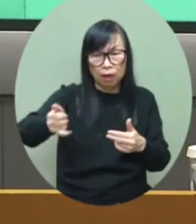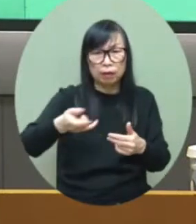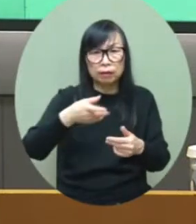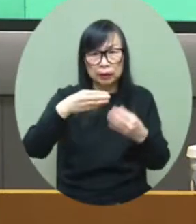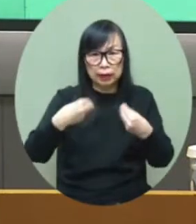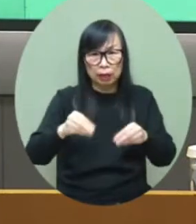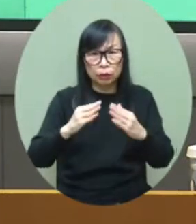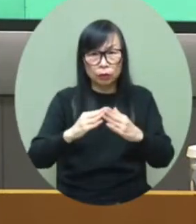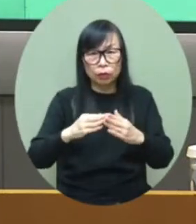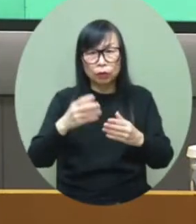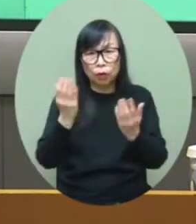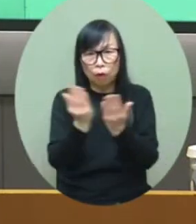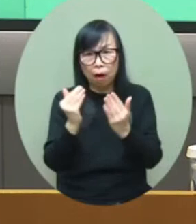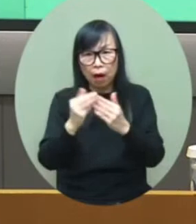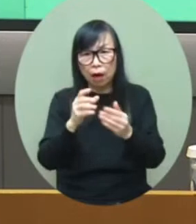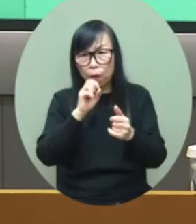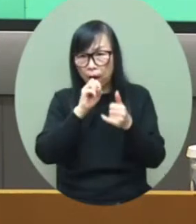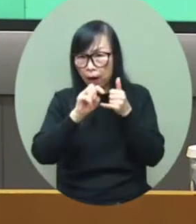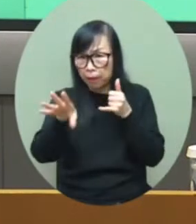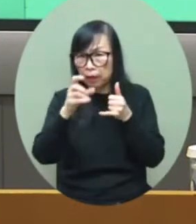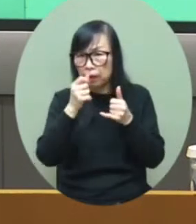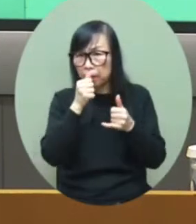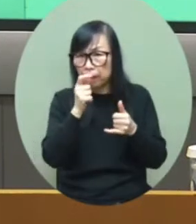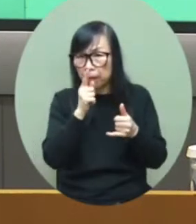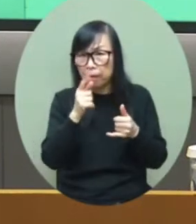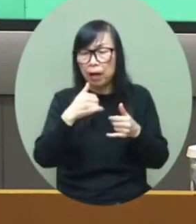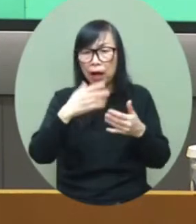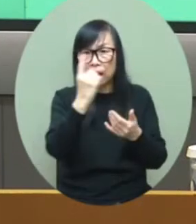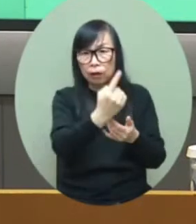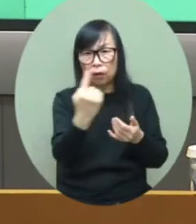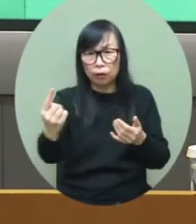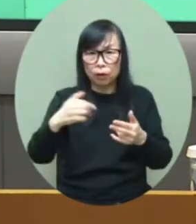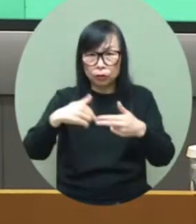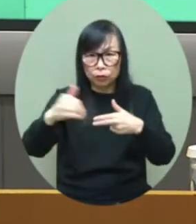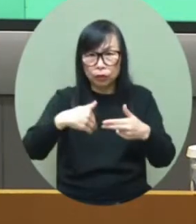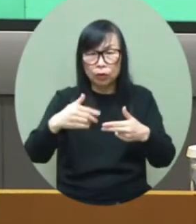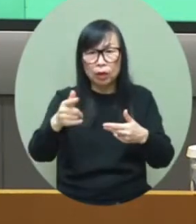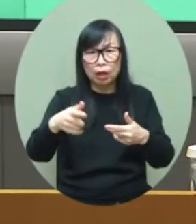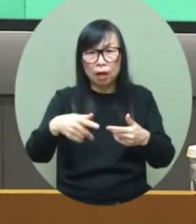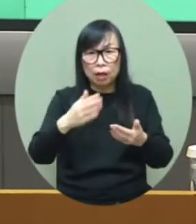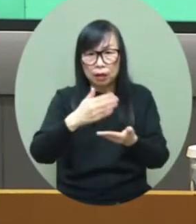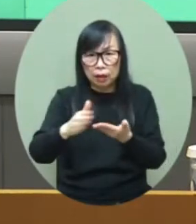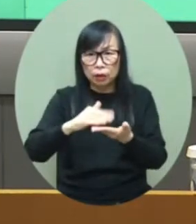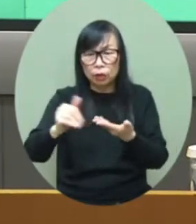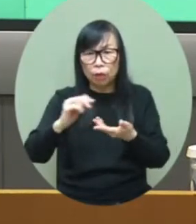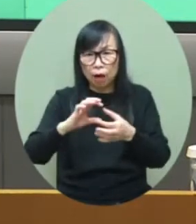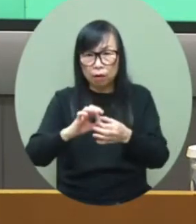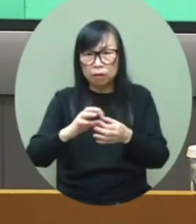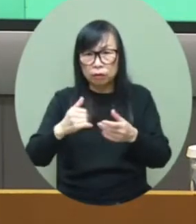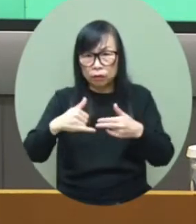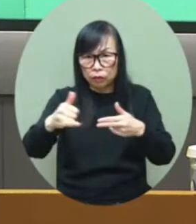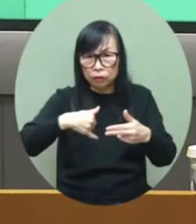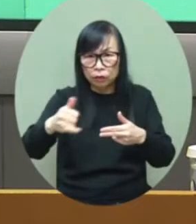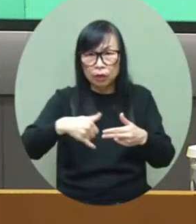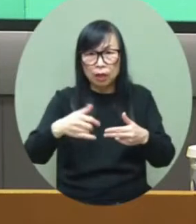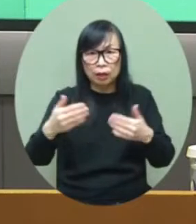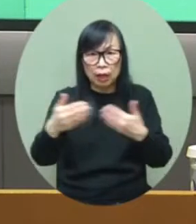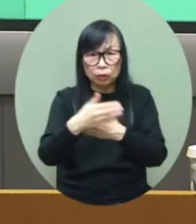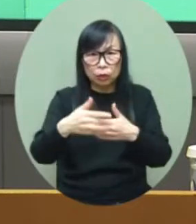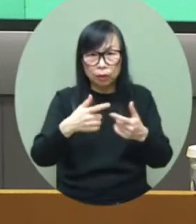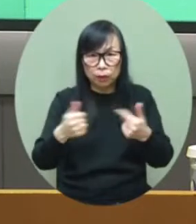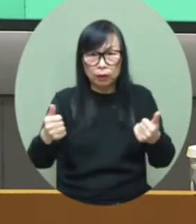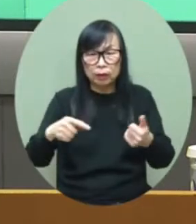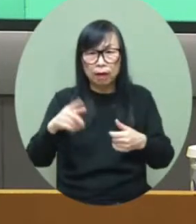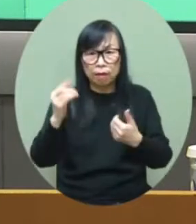arrangement. The Education Bureau would notify parents via schools of the customs